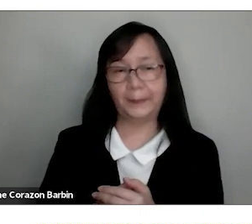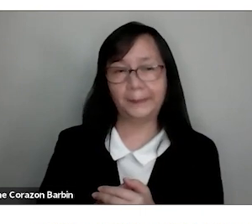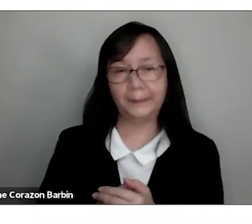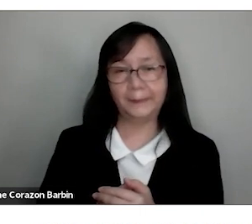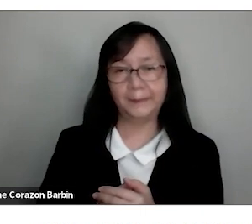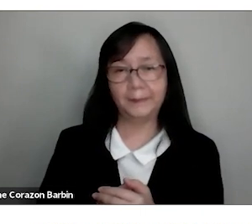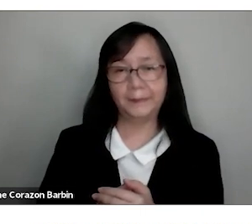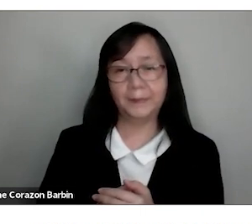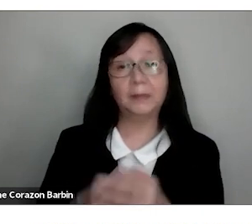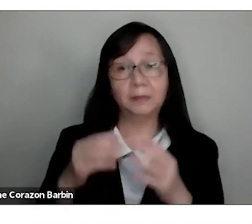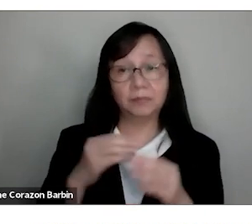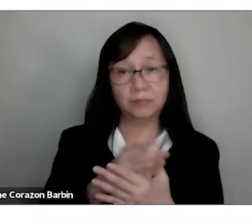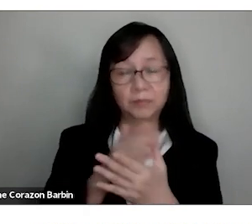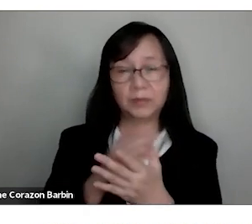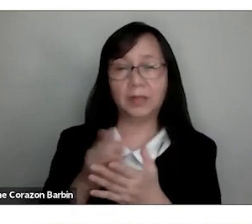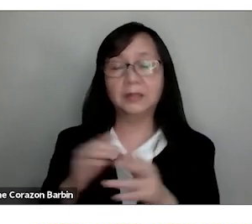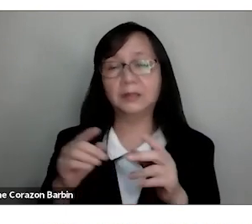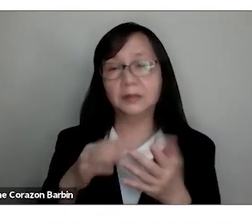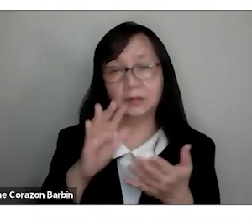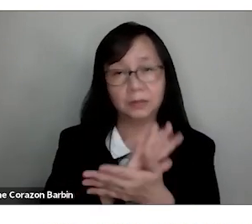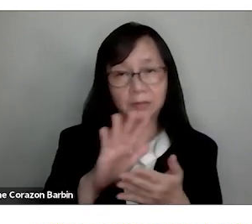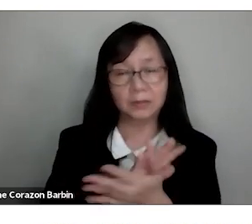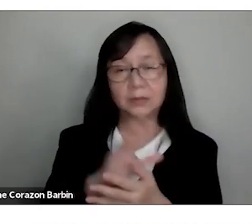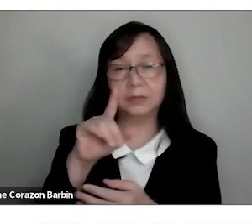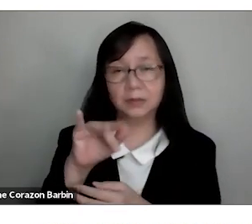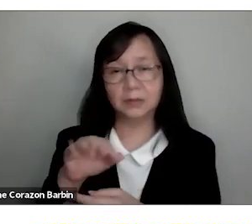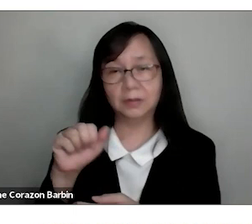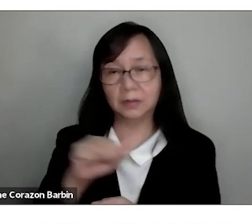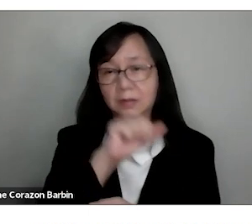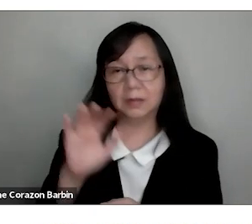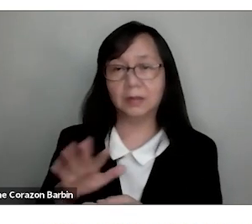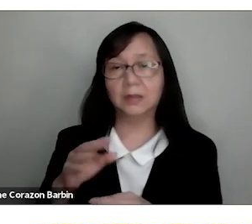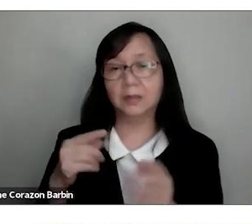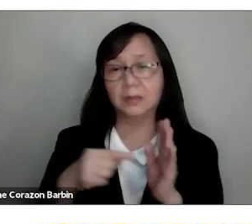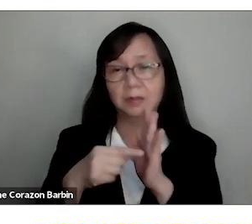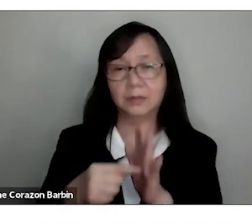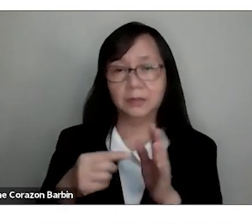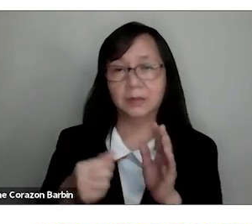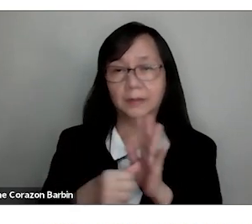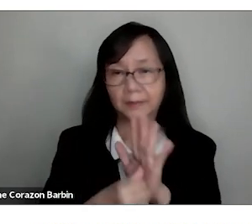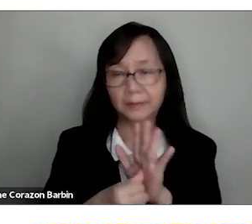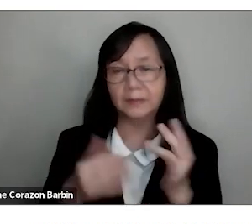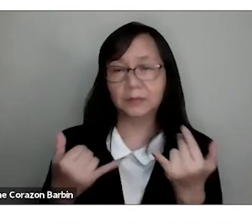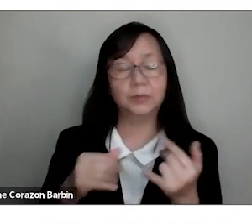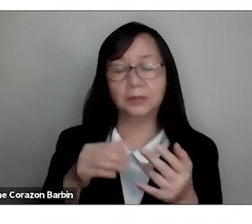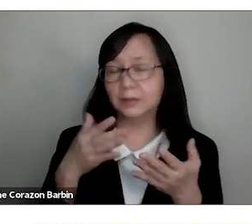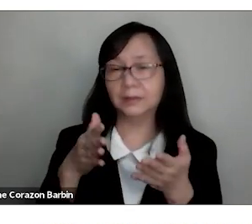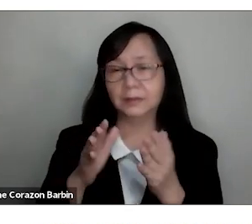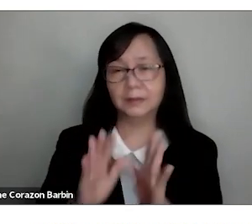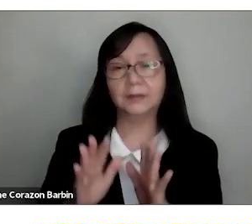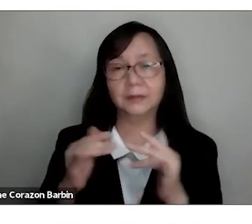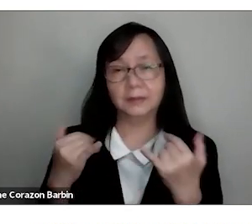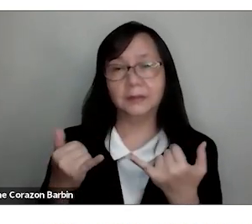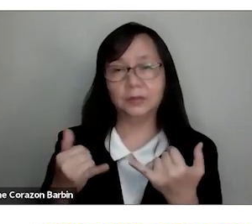But upon sharing of these documents, CRC Asia emphasized that we do not intend children and youth delegates to read this